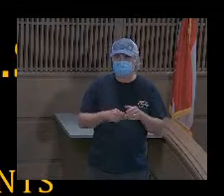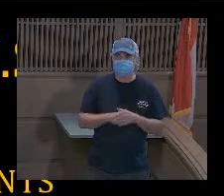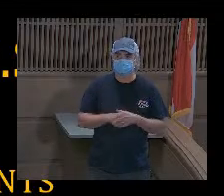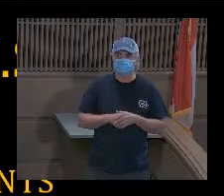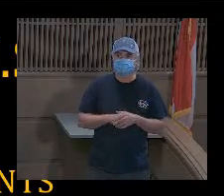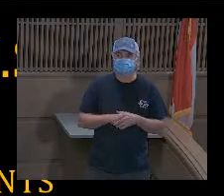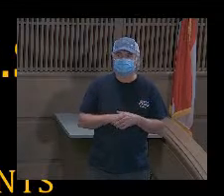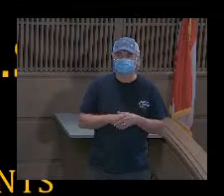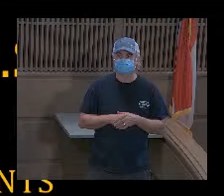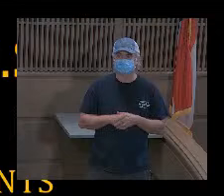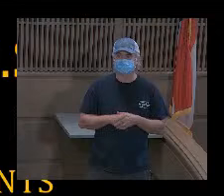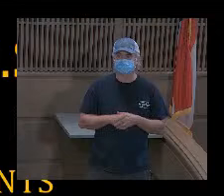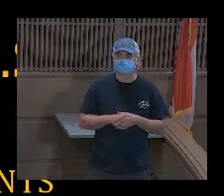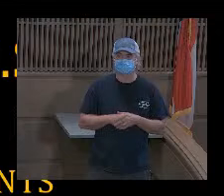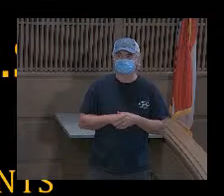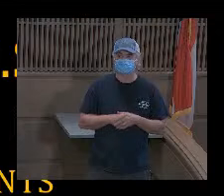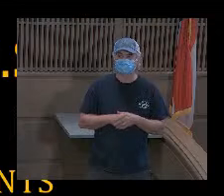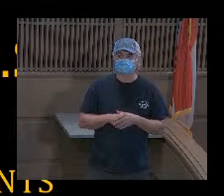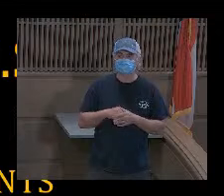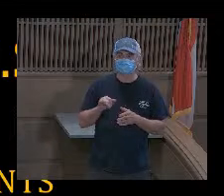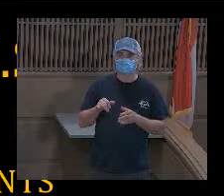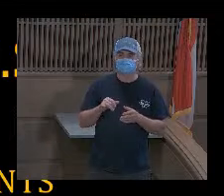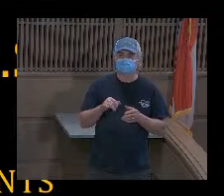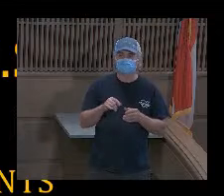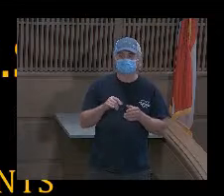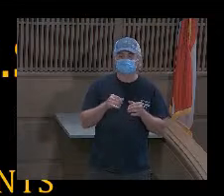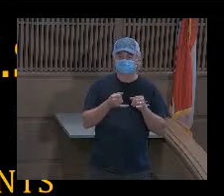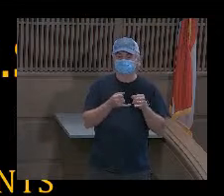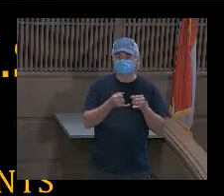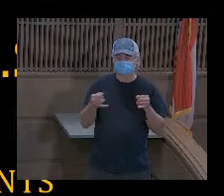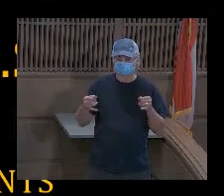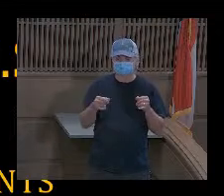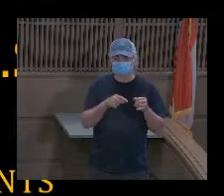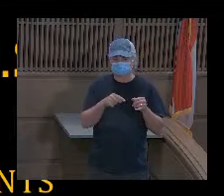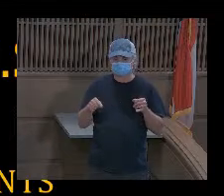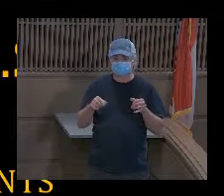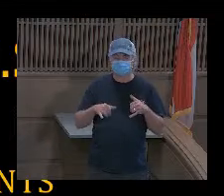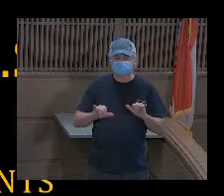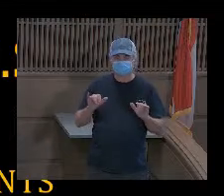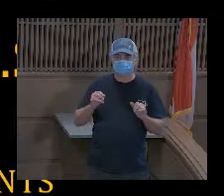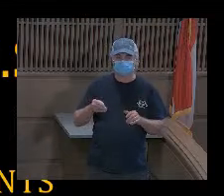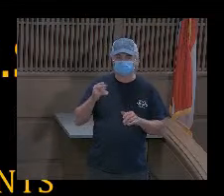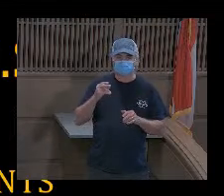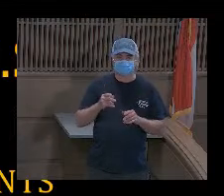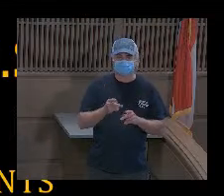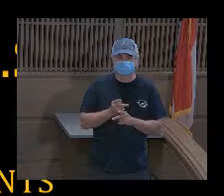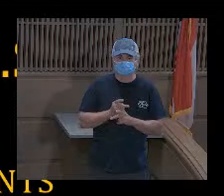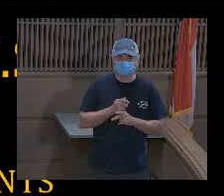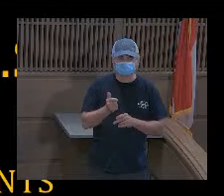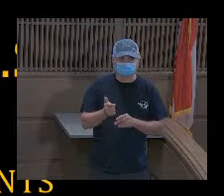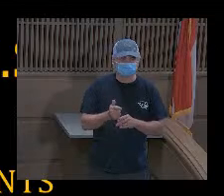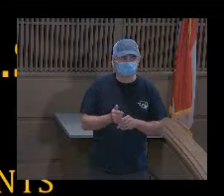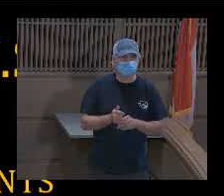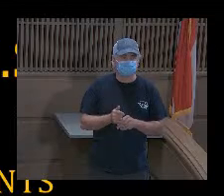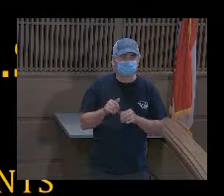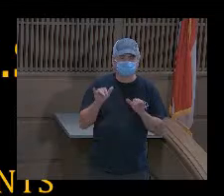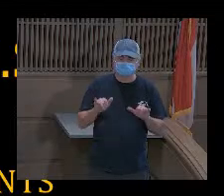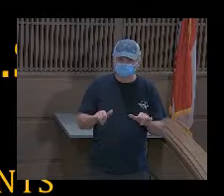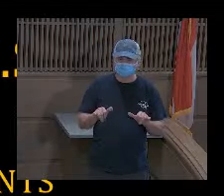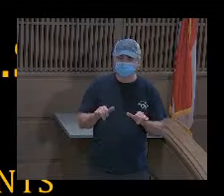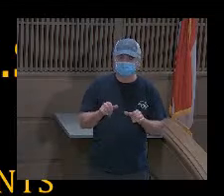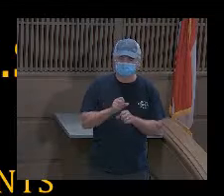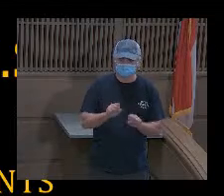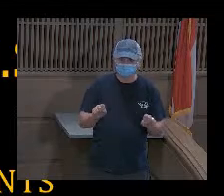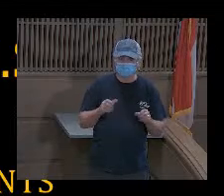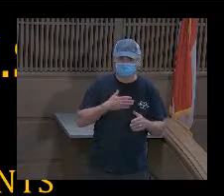that you see. The line is still high. So again, please take every precaution that you can. It is still dangerous. It is still